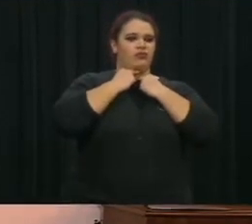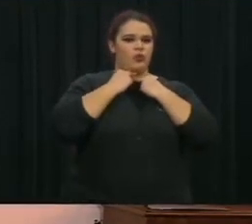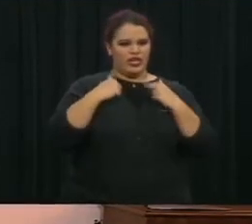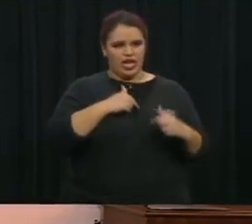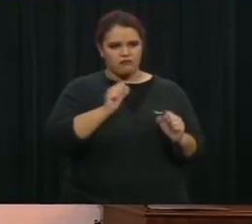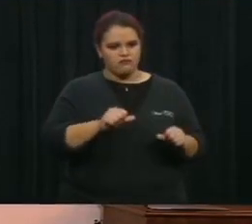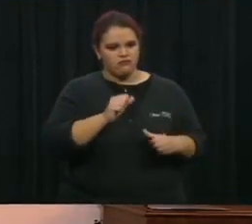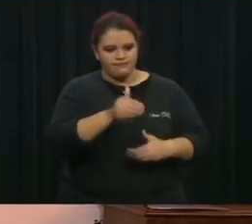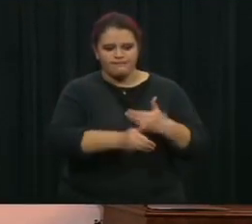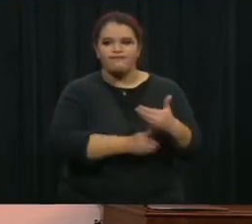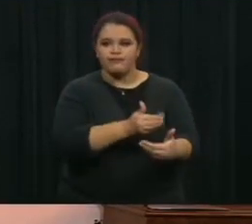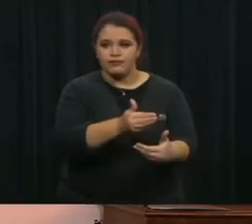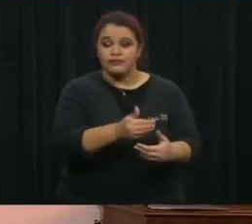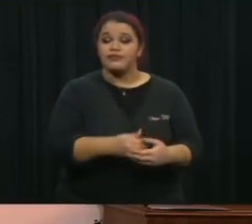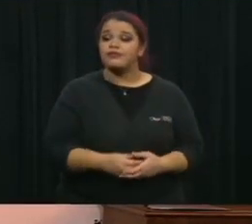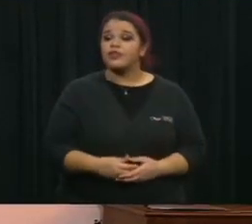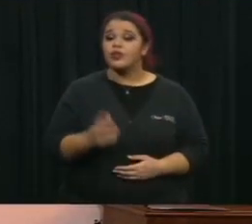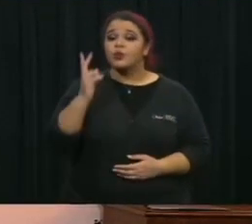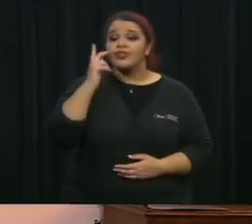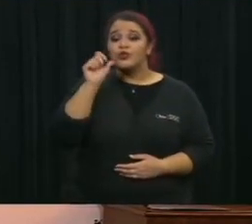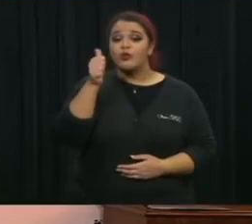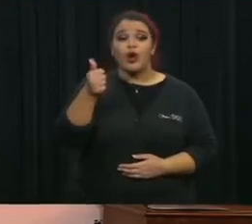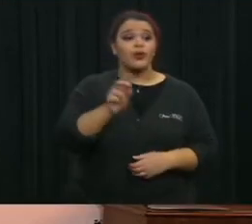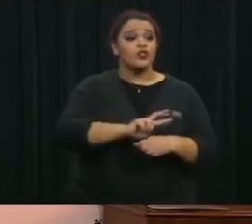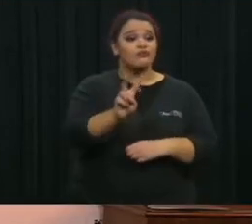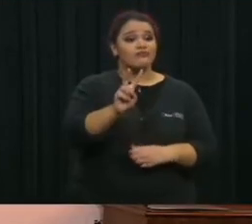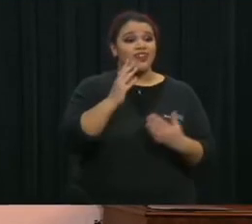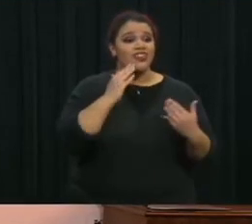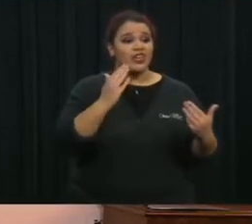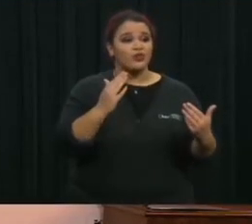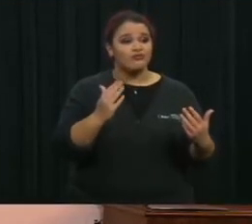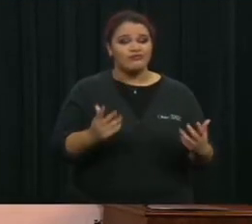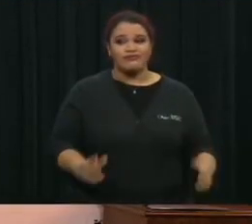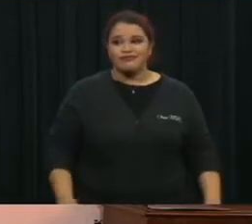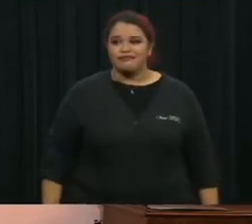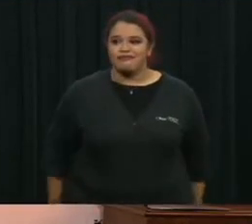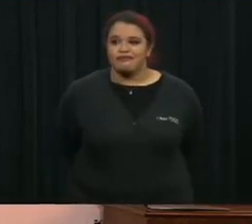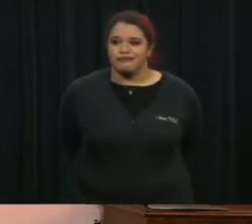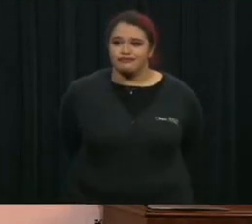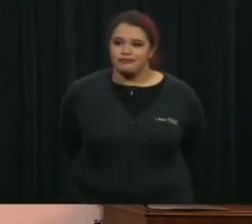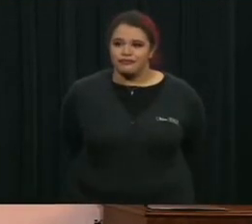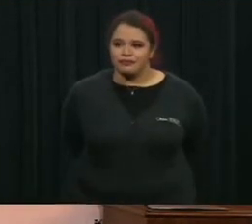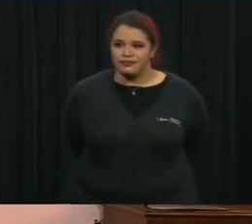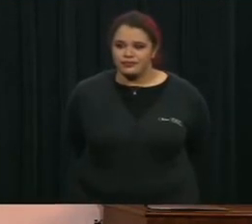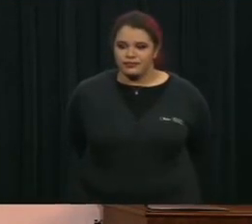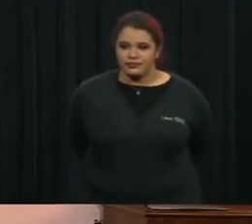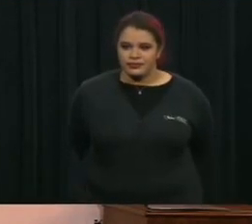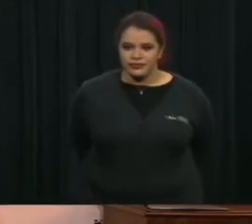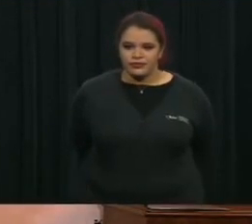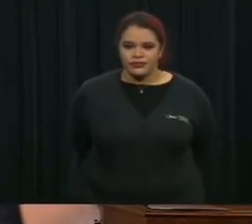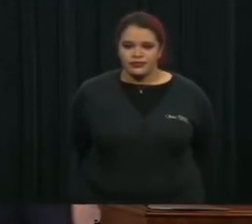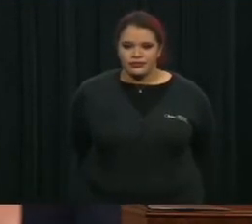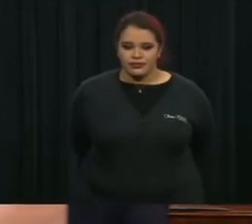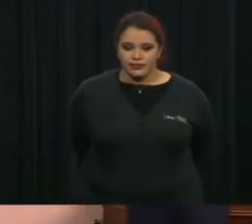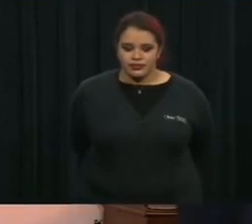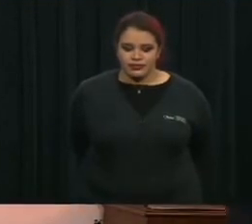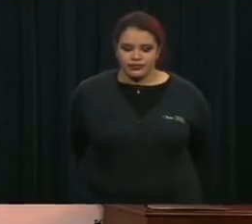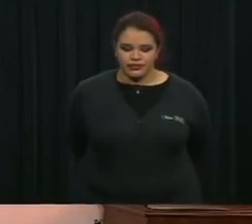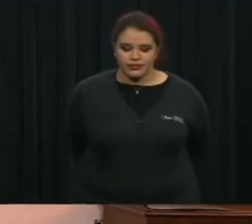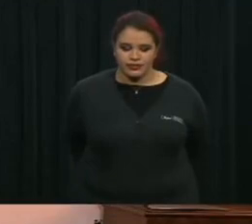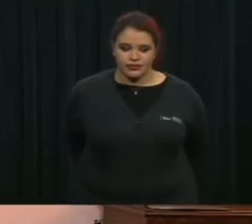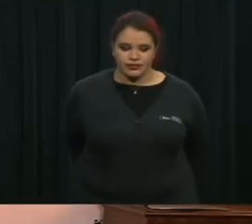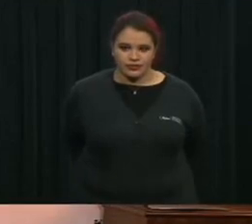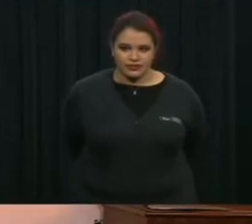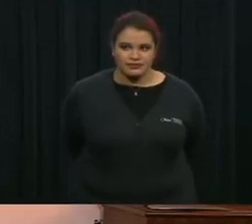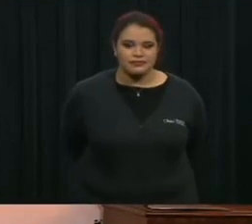We look forward to seeing you all tomorrow at 2. Thank you. Thank you. All right, we just heard from Governor